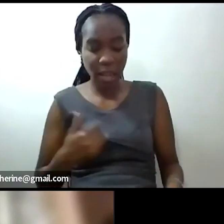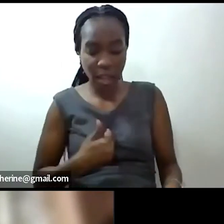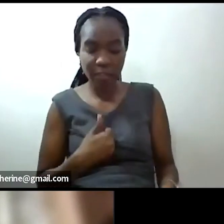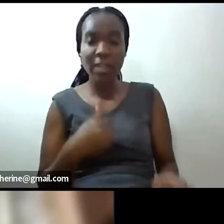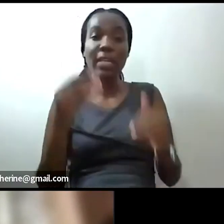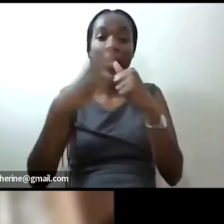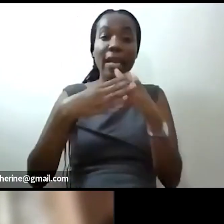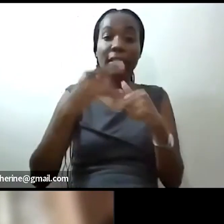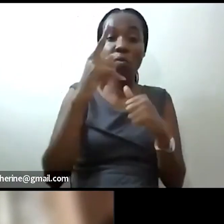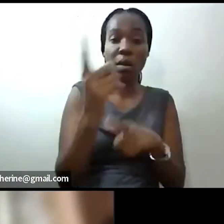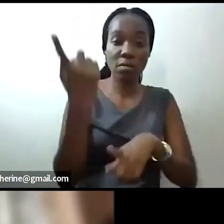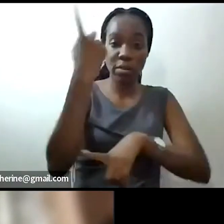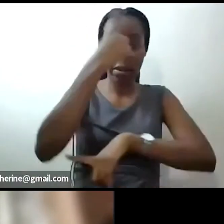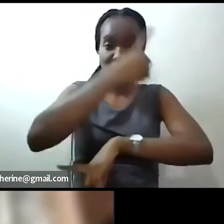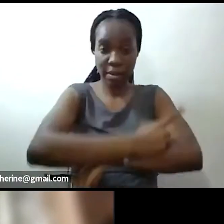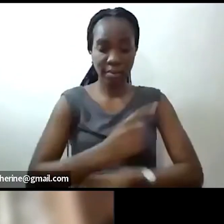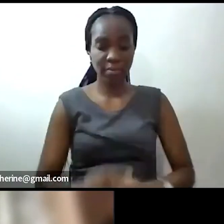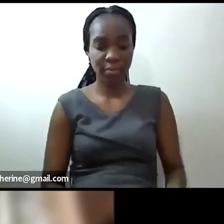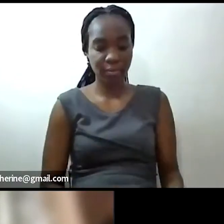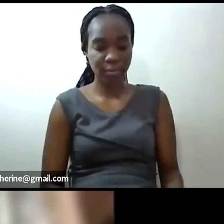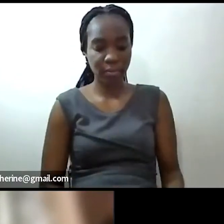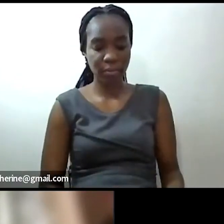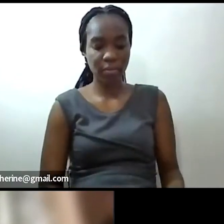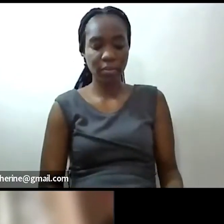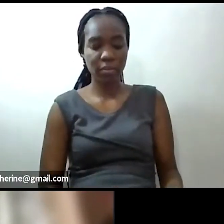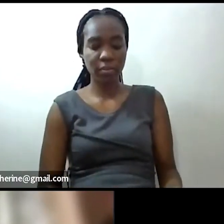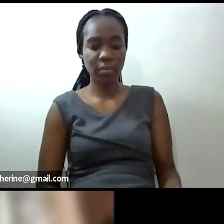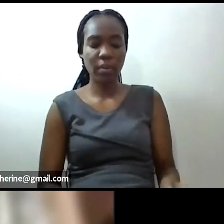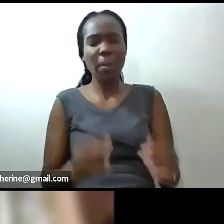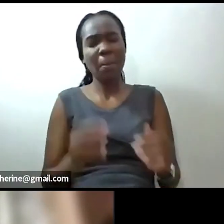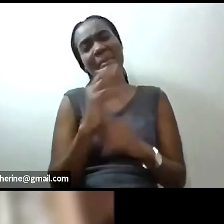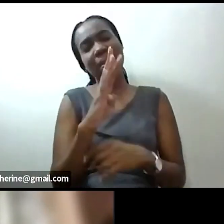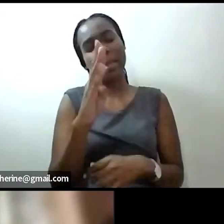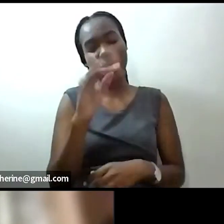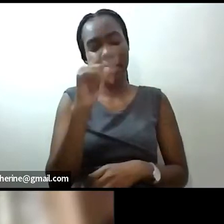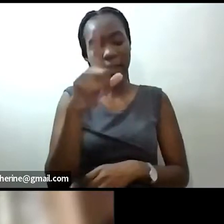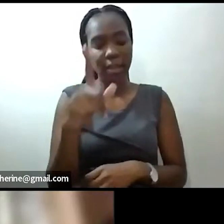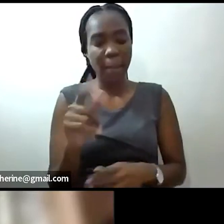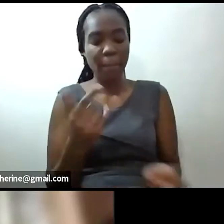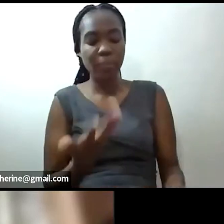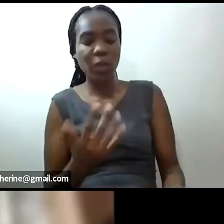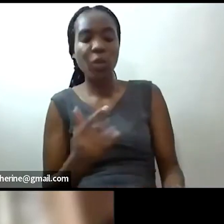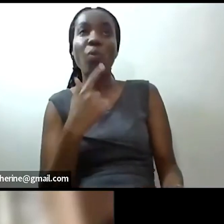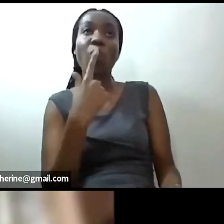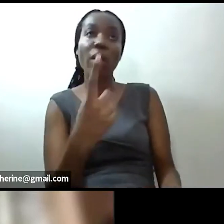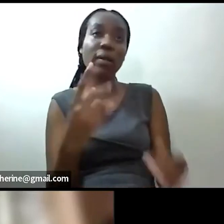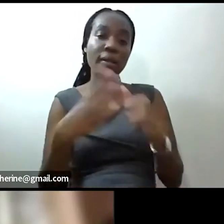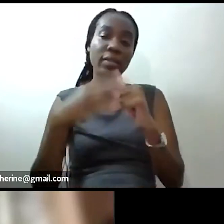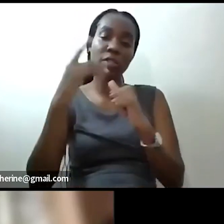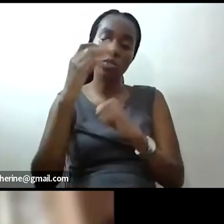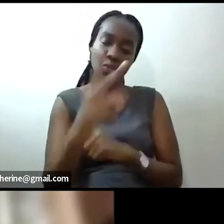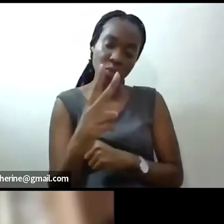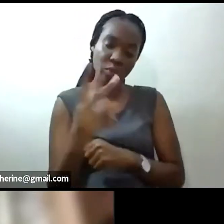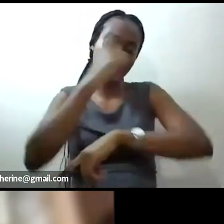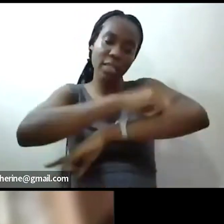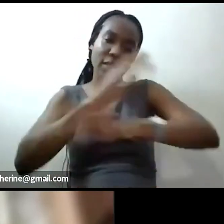bills, 182 days, and 364 days as the three different